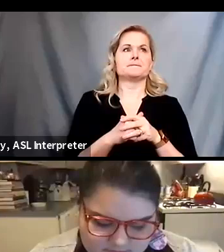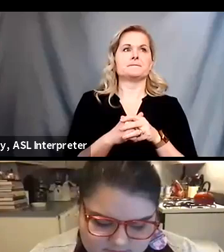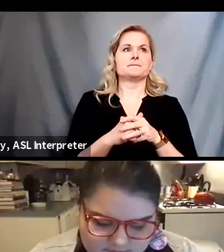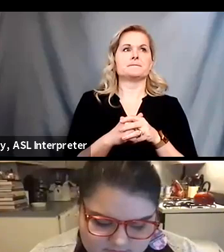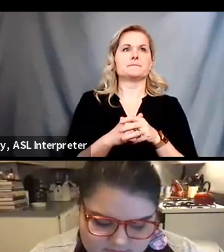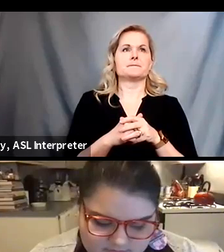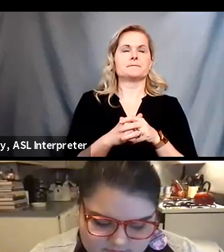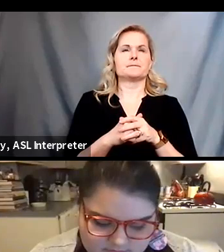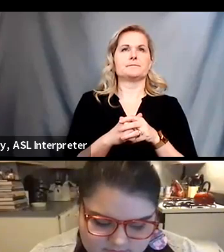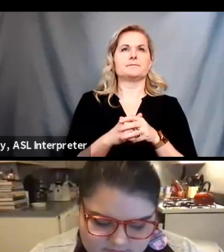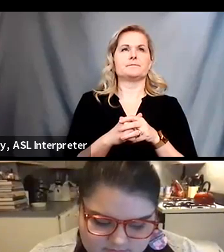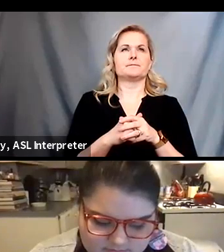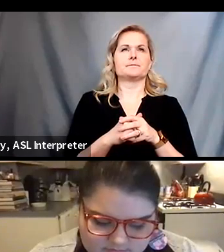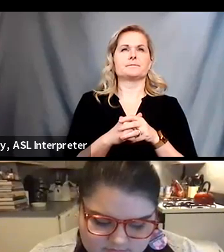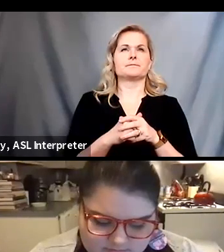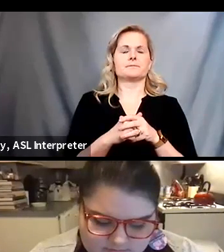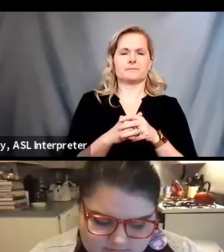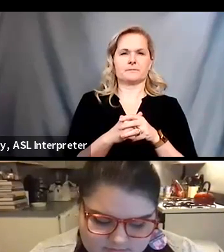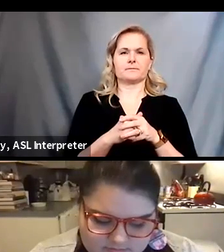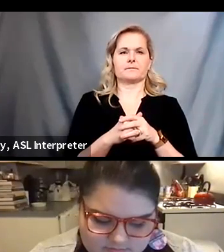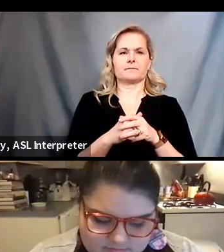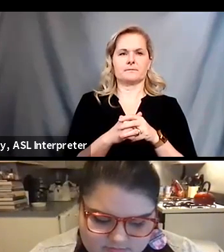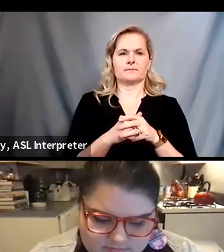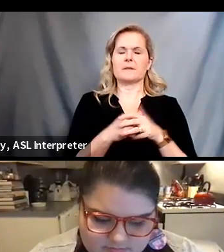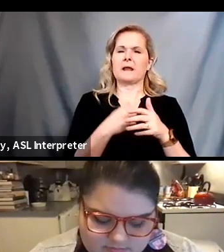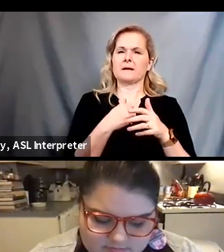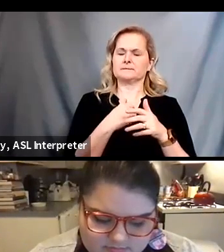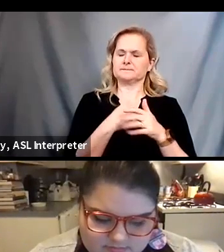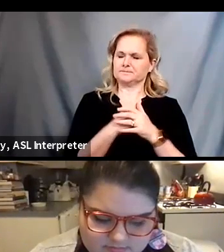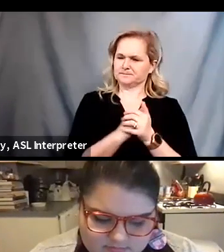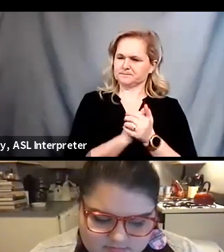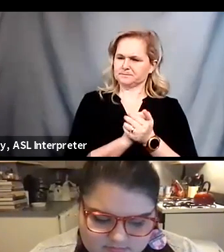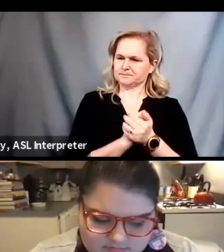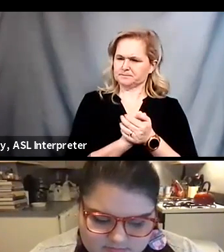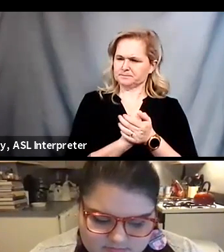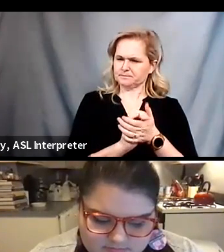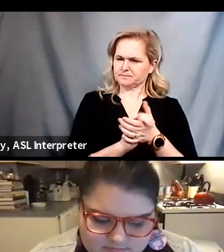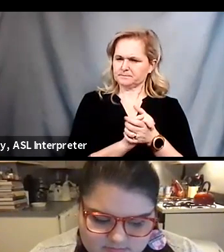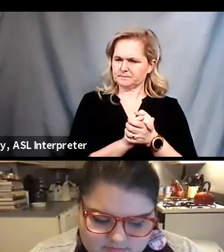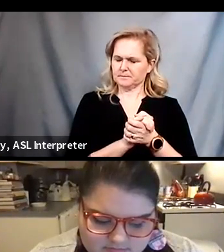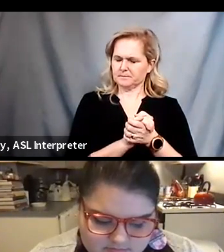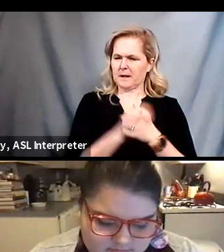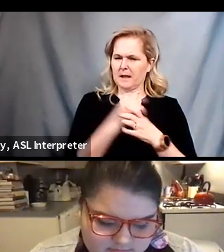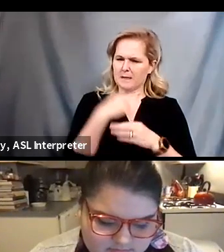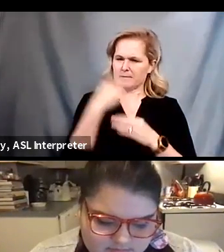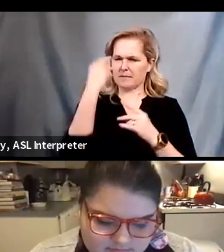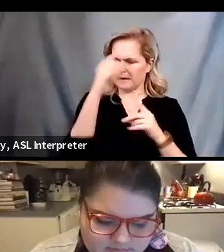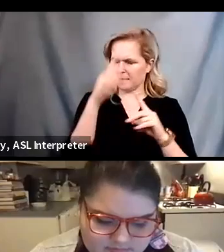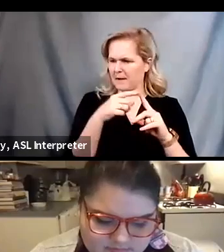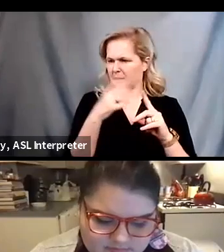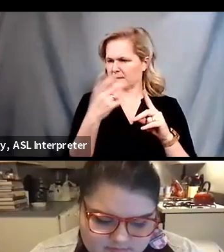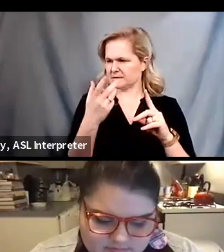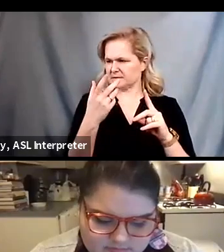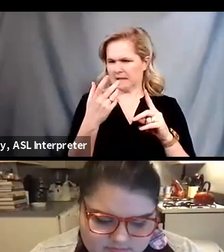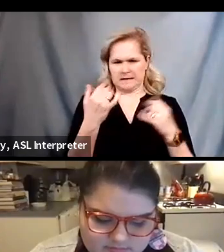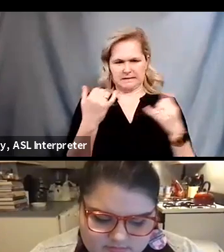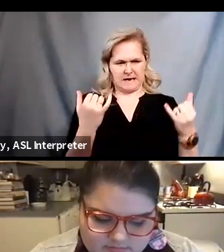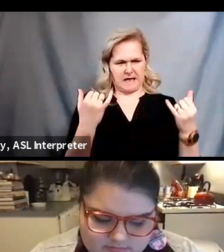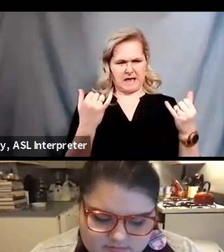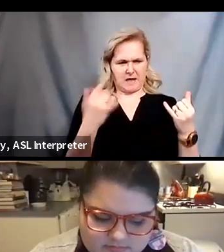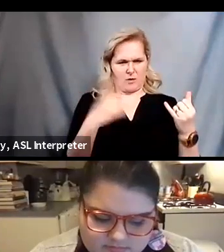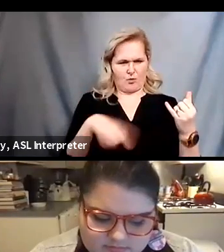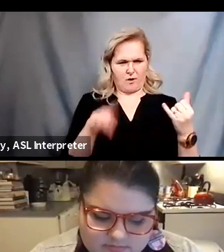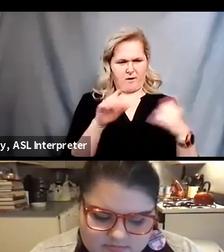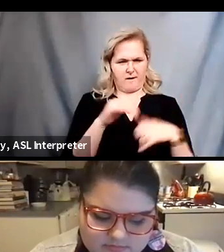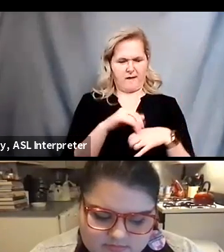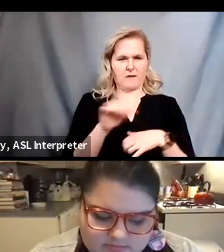I think picking up on, you know, just thinking of about where we are today, you know,